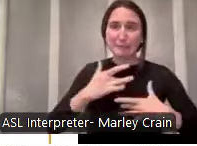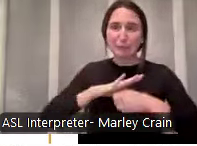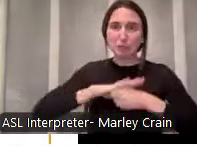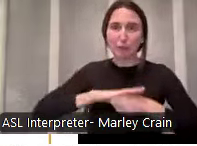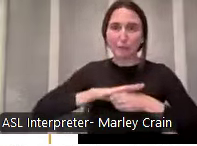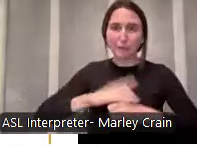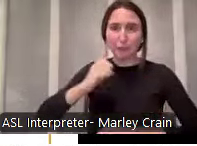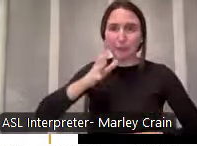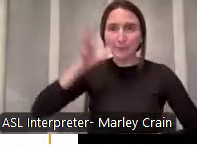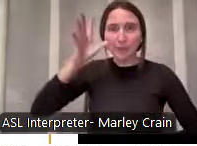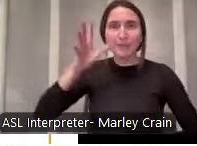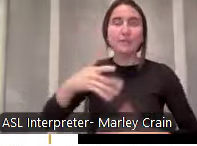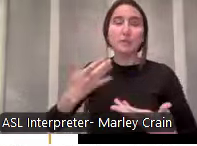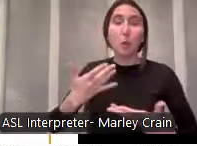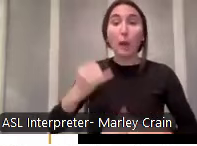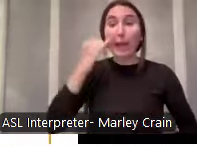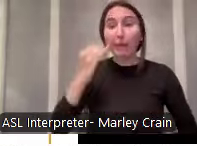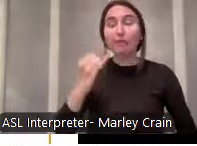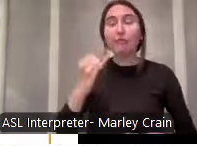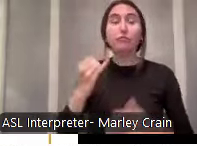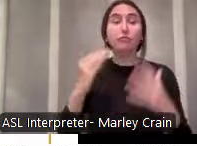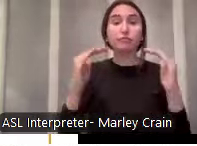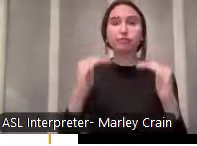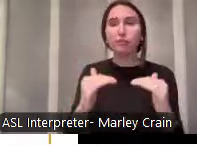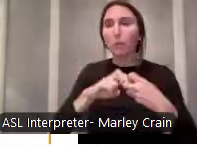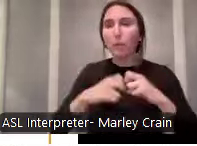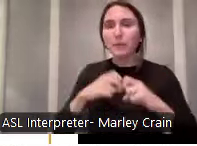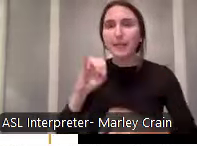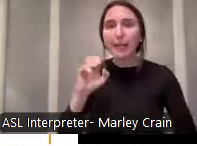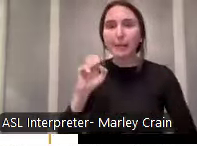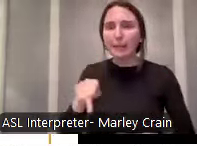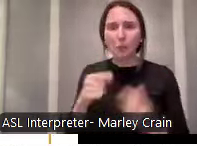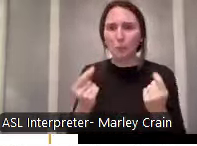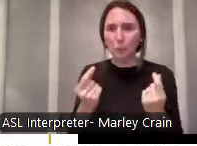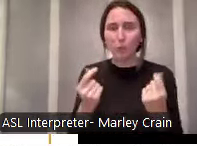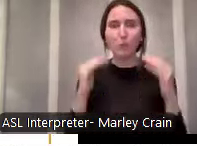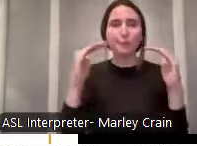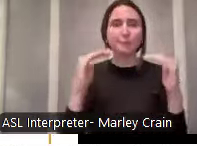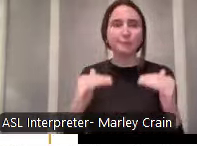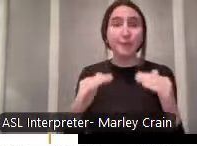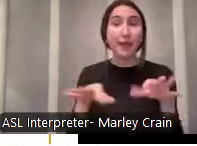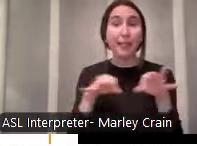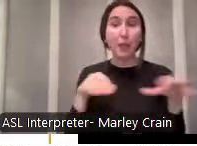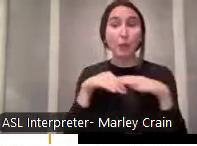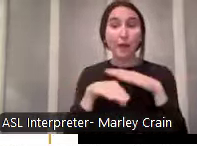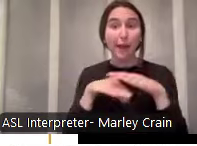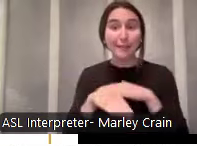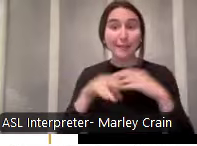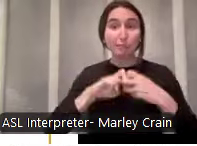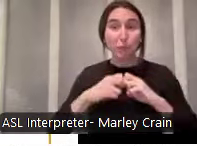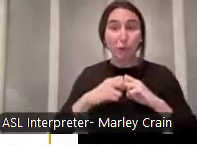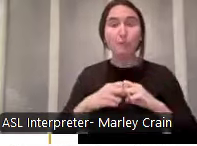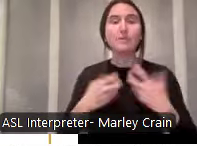having issues with a student with an IEP, language access issues and English language